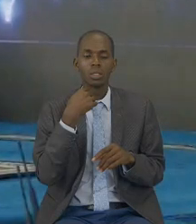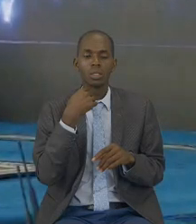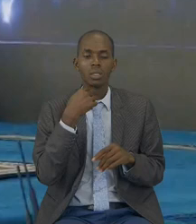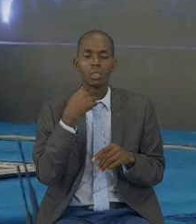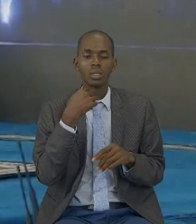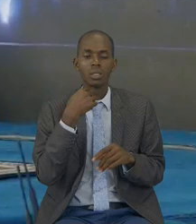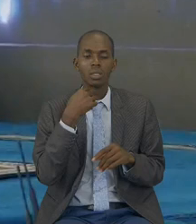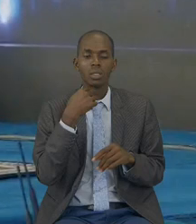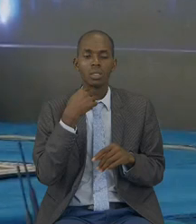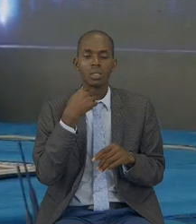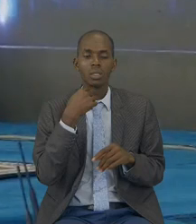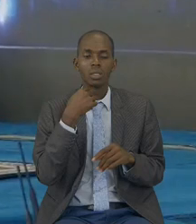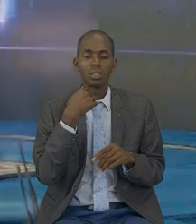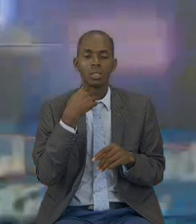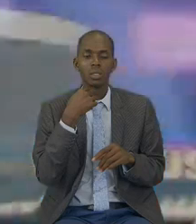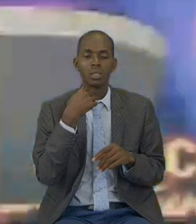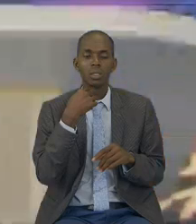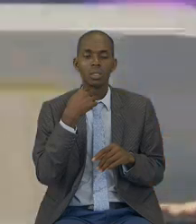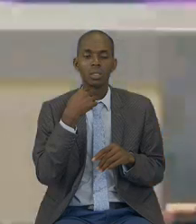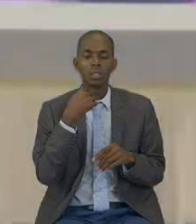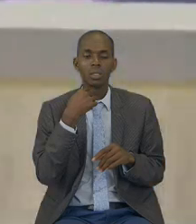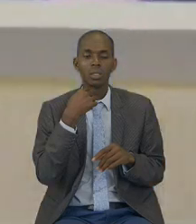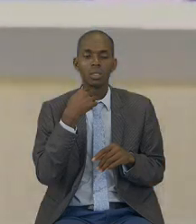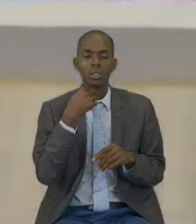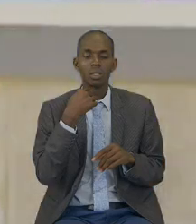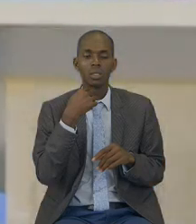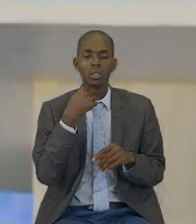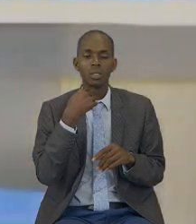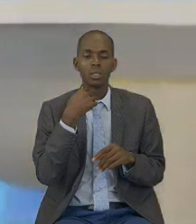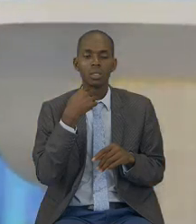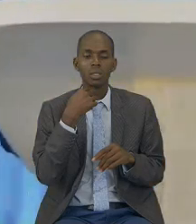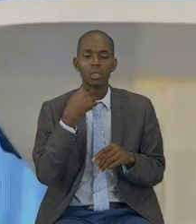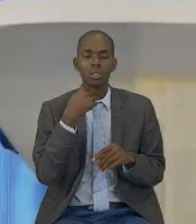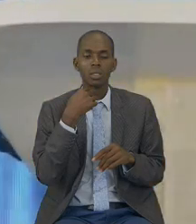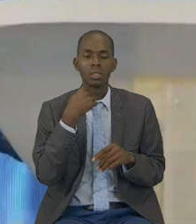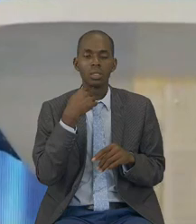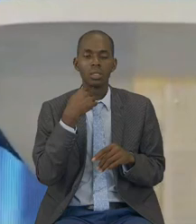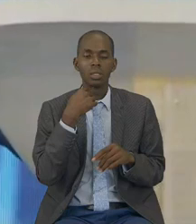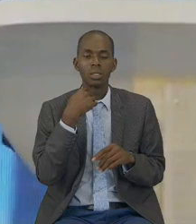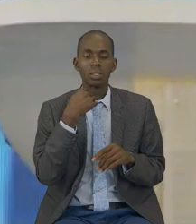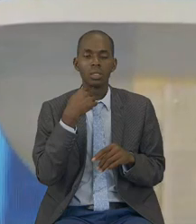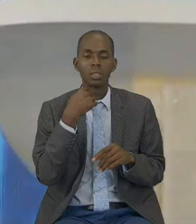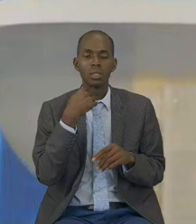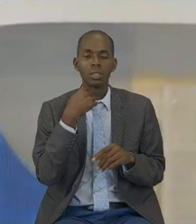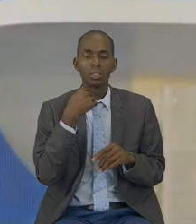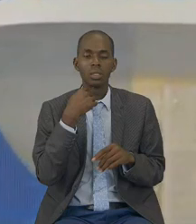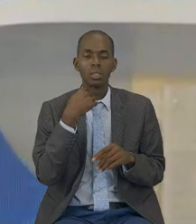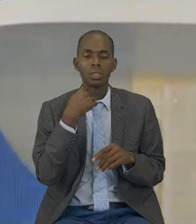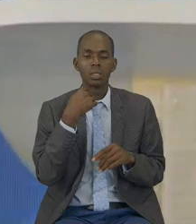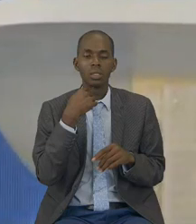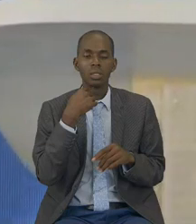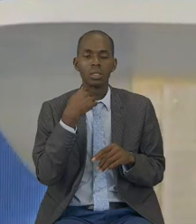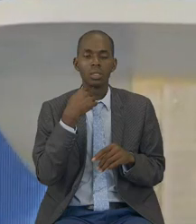day without hearing from him. Moses will not do that. The Lord said unto Moses, I